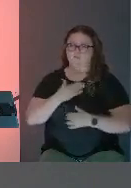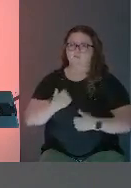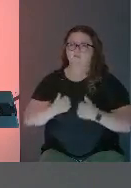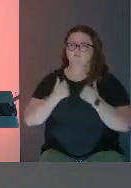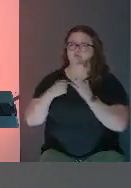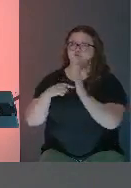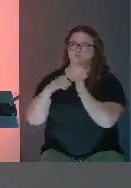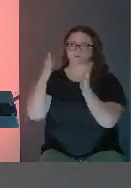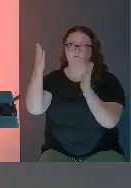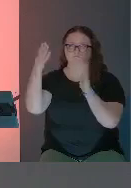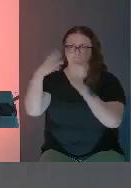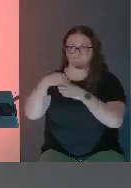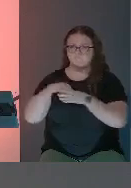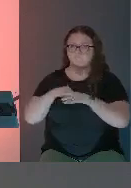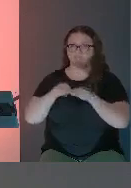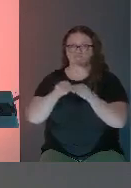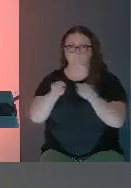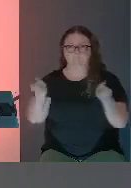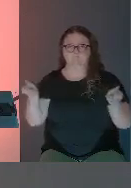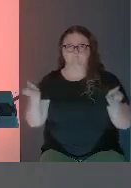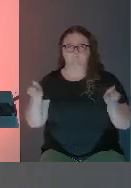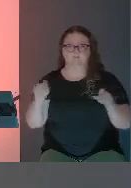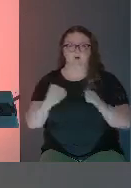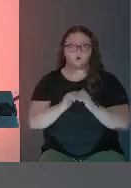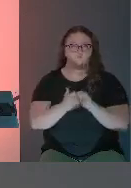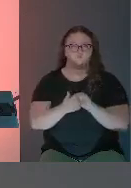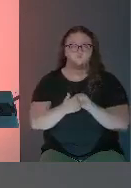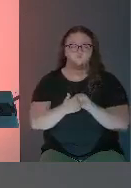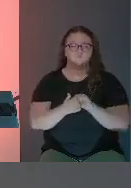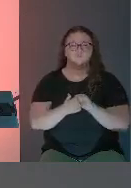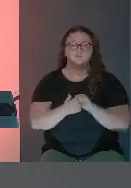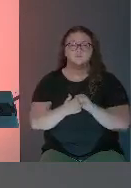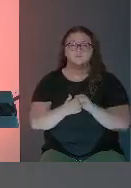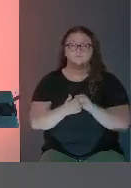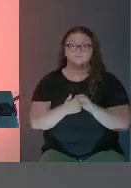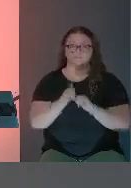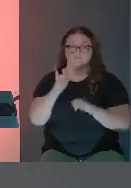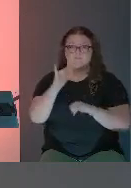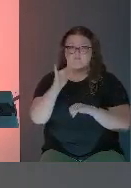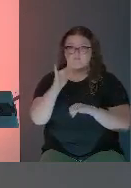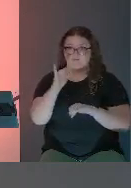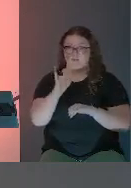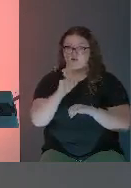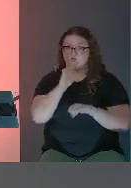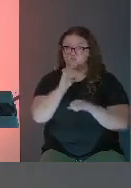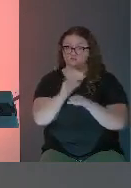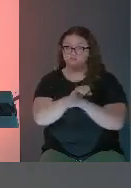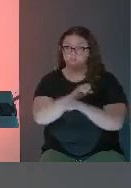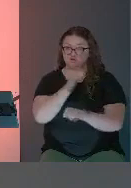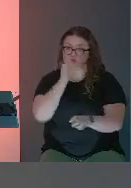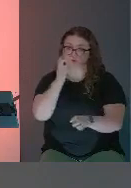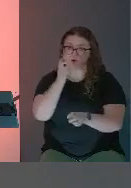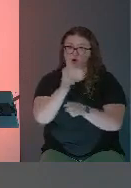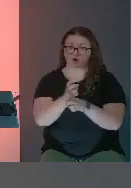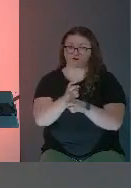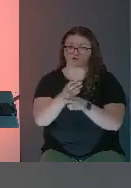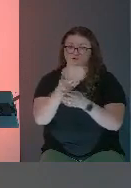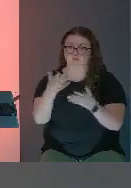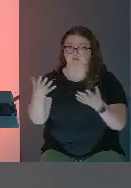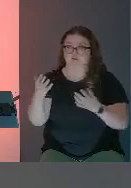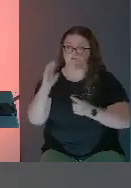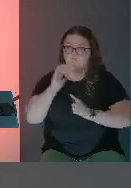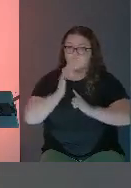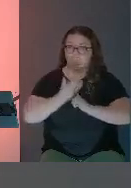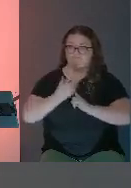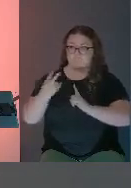That's what we refer to. That's the hardest and the most difficult application to apply, by the way, because now God reveals to